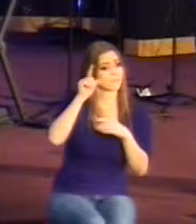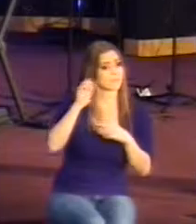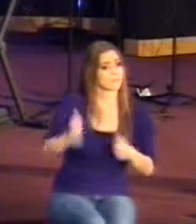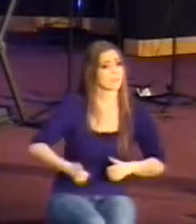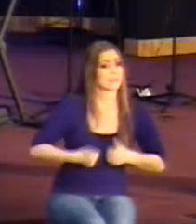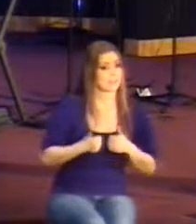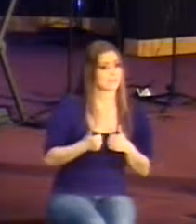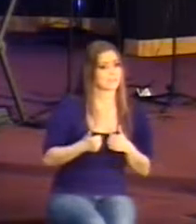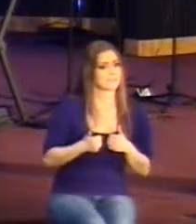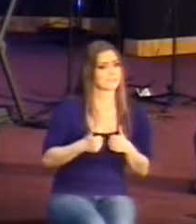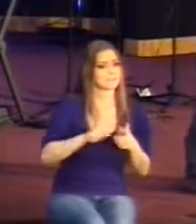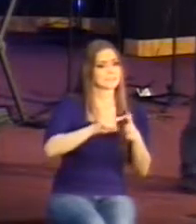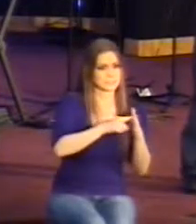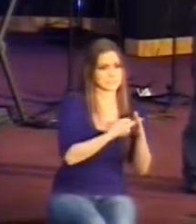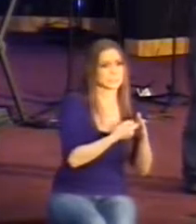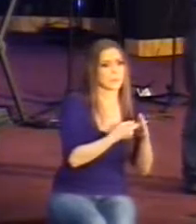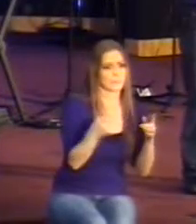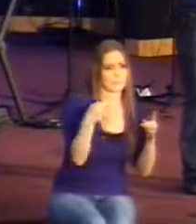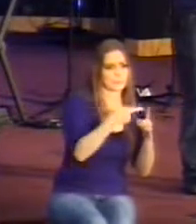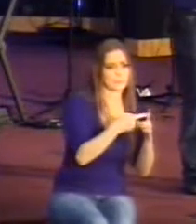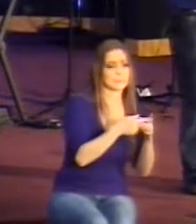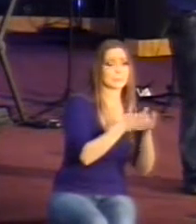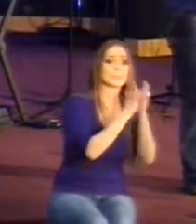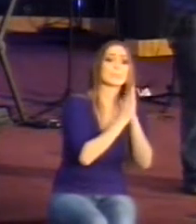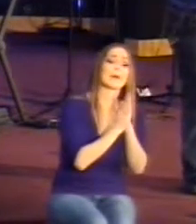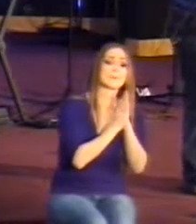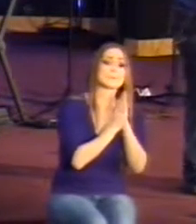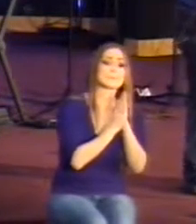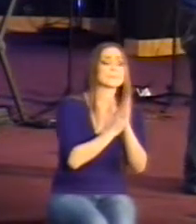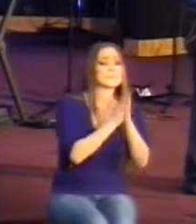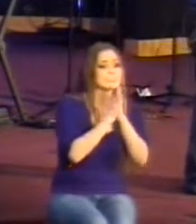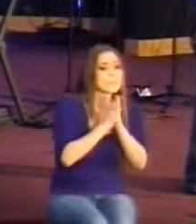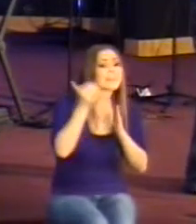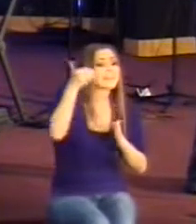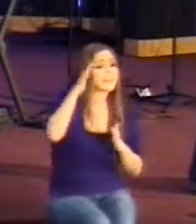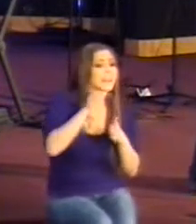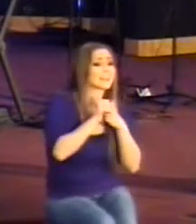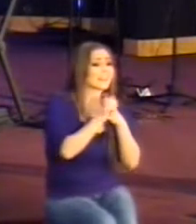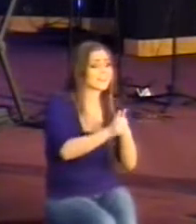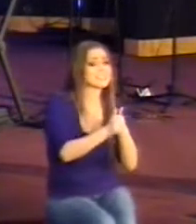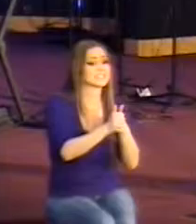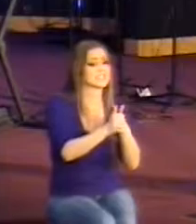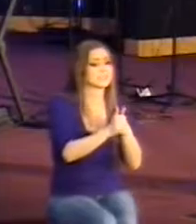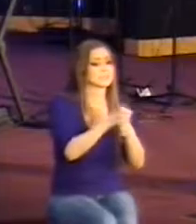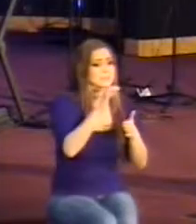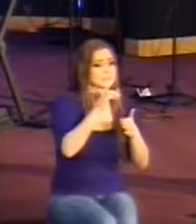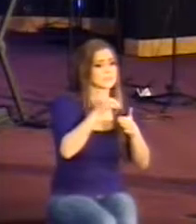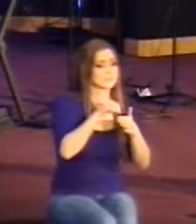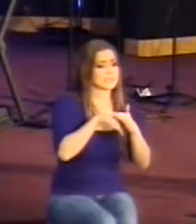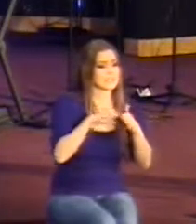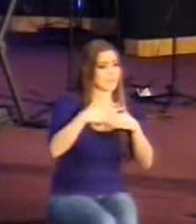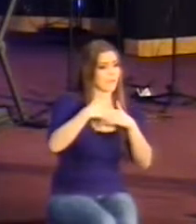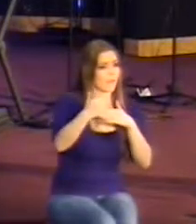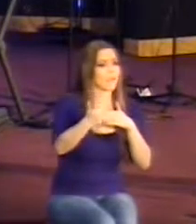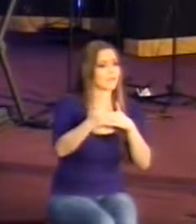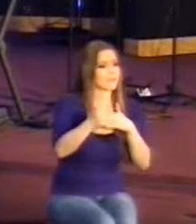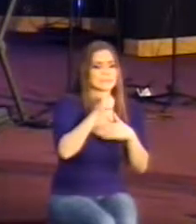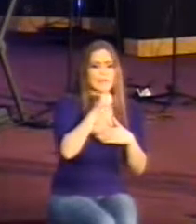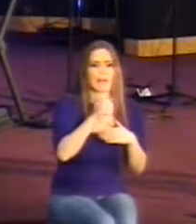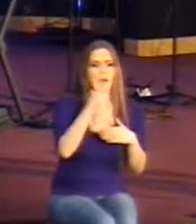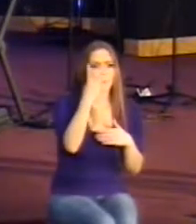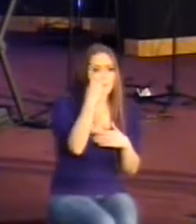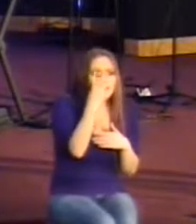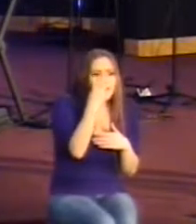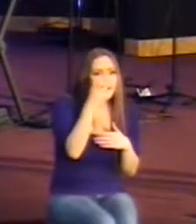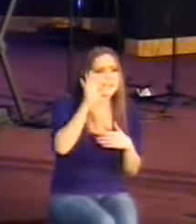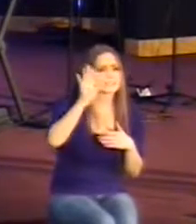some starting points. Prayer. Pray to God that he will lead you to your calling, that you will not be blind to